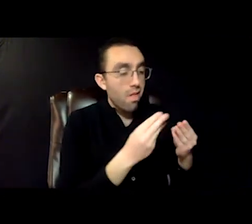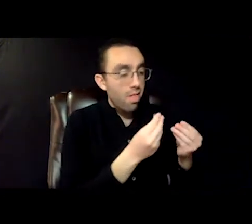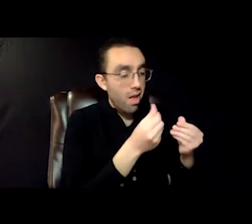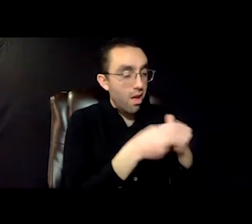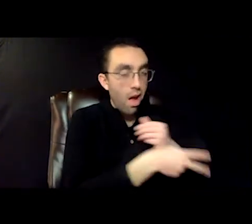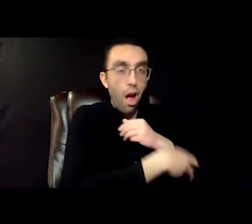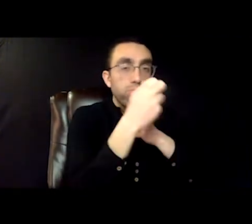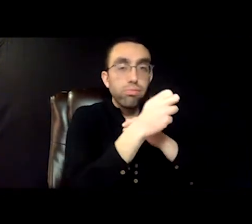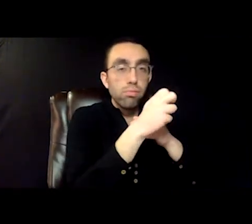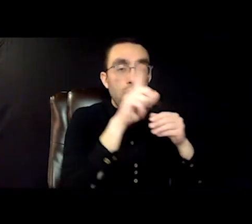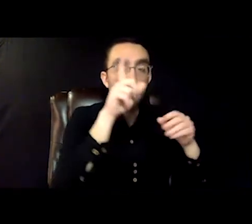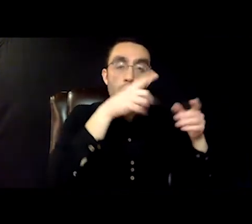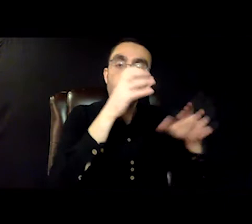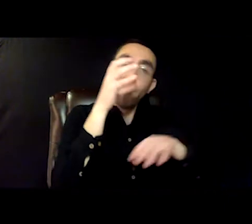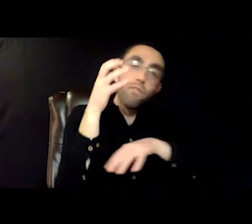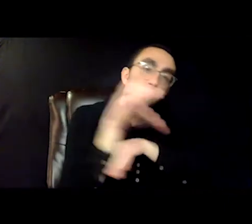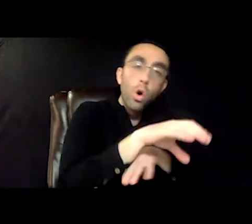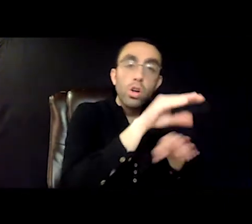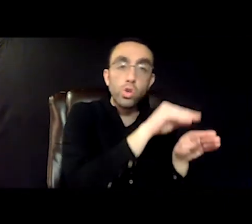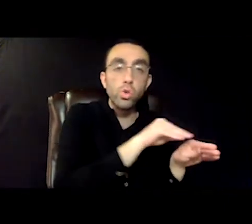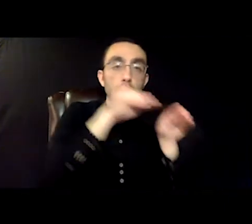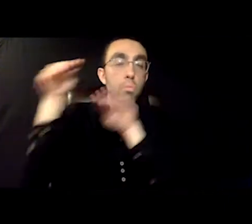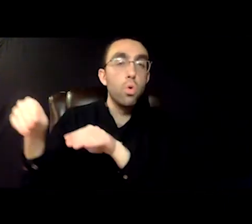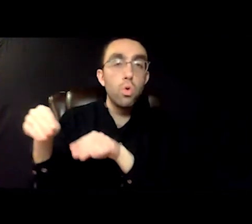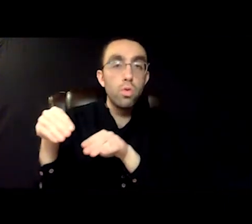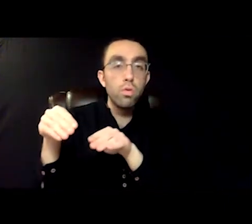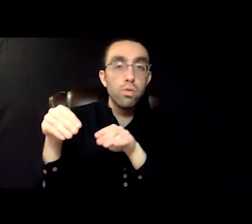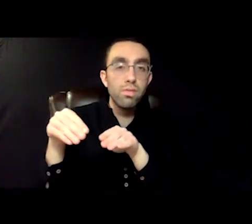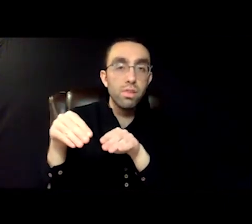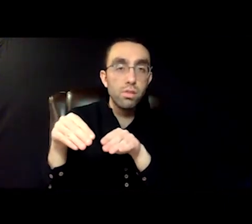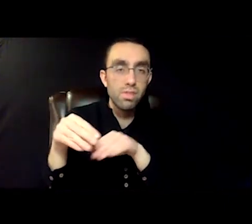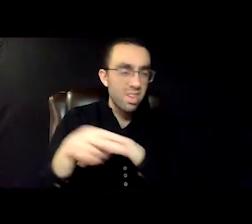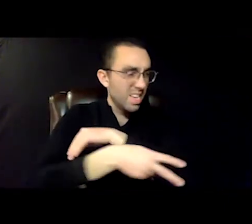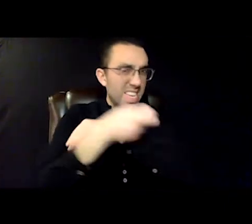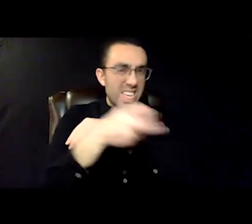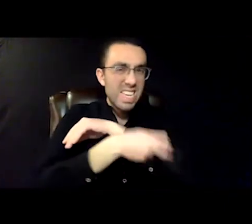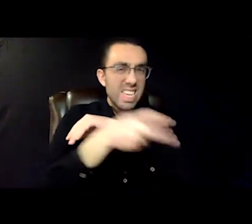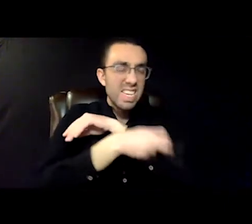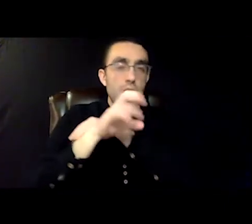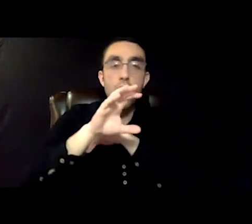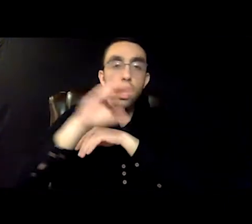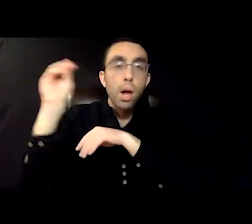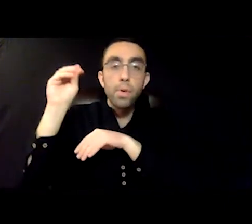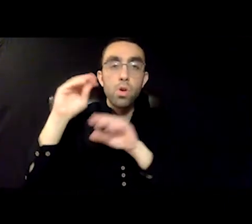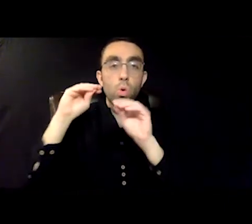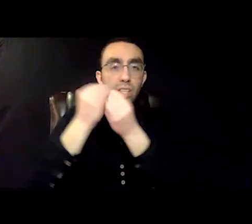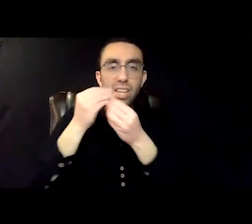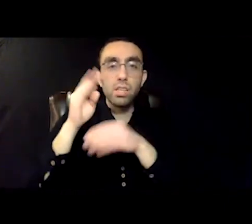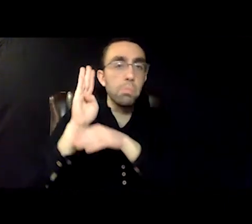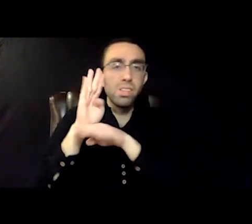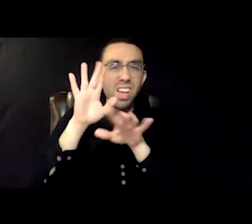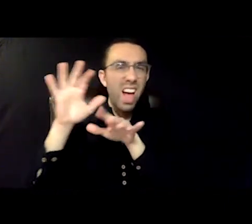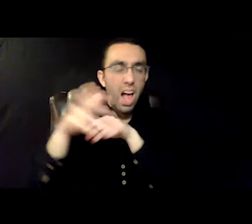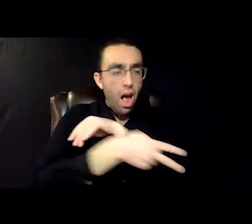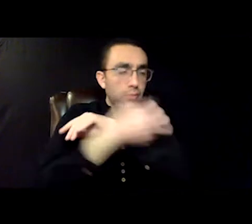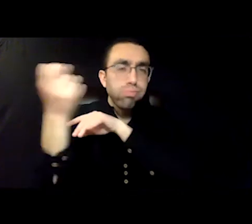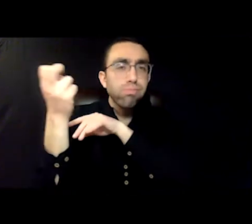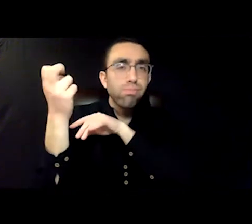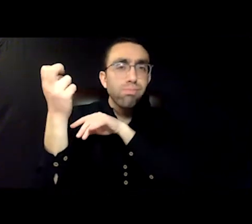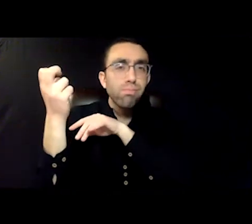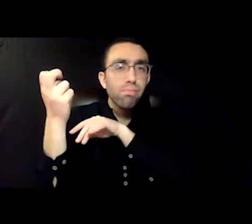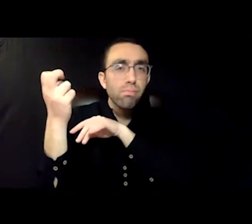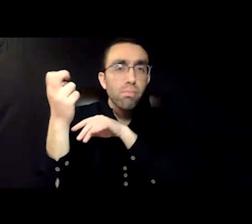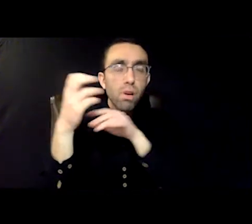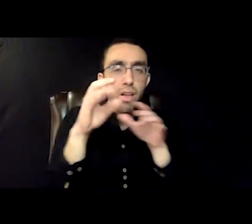This is just the land grab since the year 2000. Land theft is not a thing of the past. And this is why we don't talk